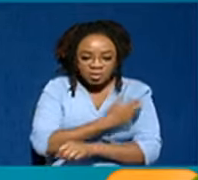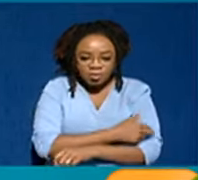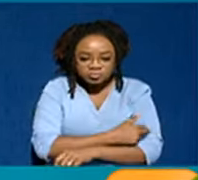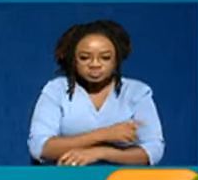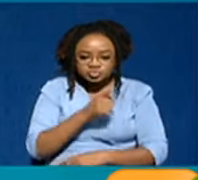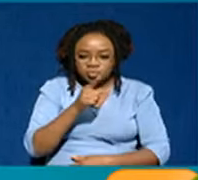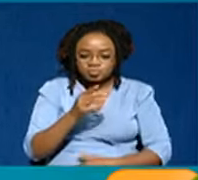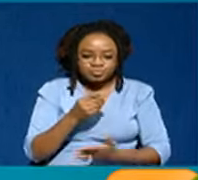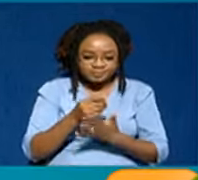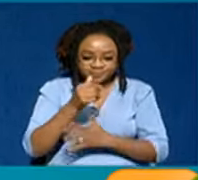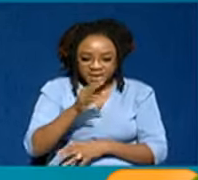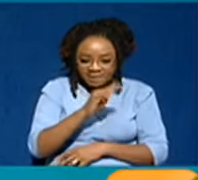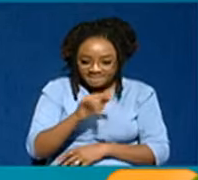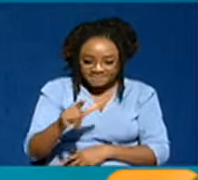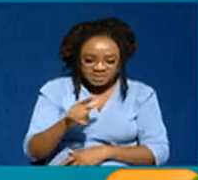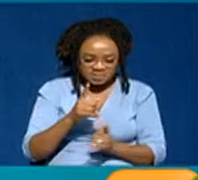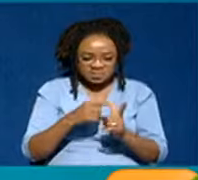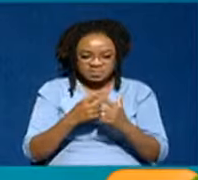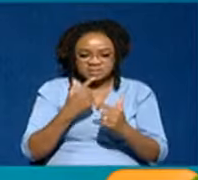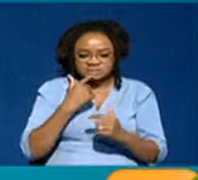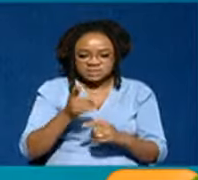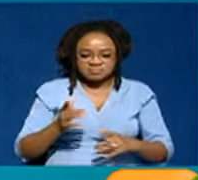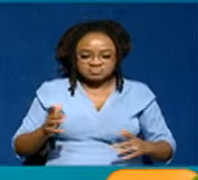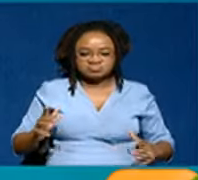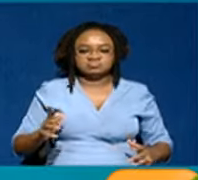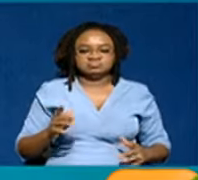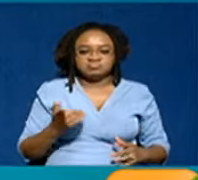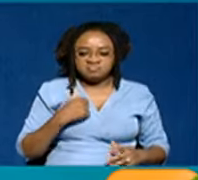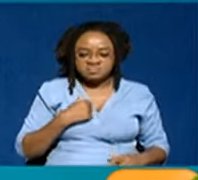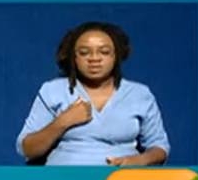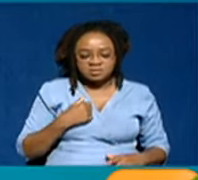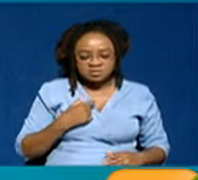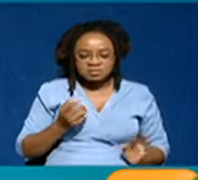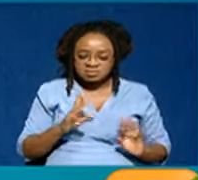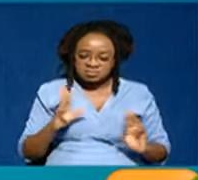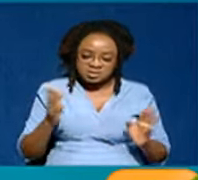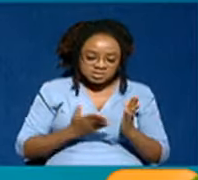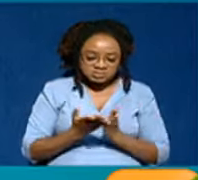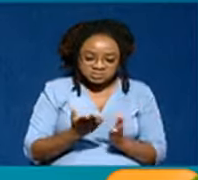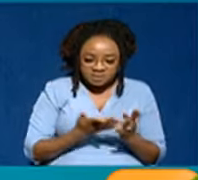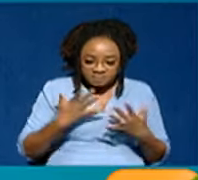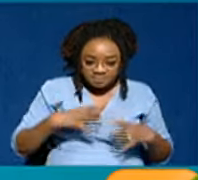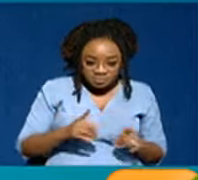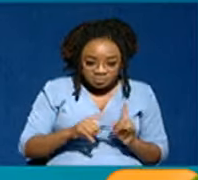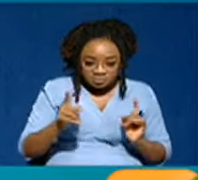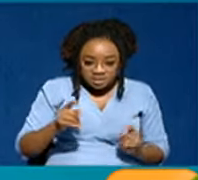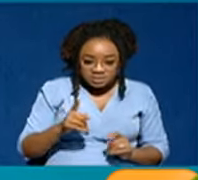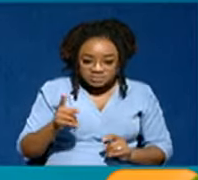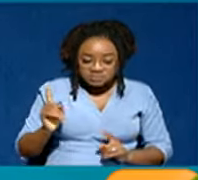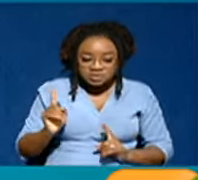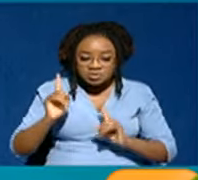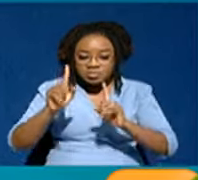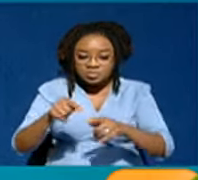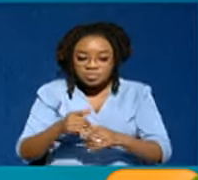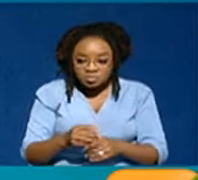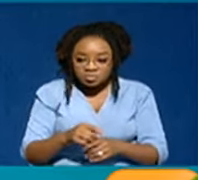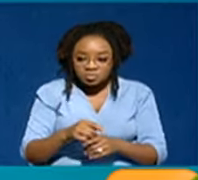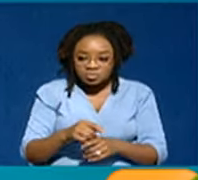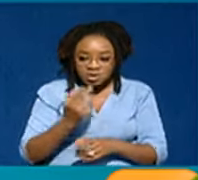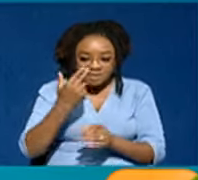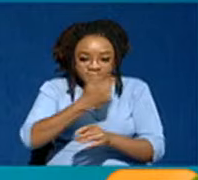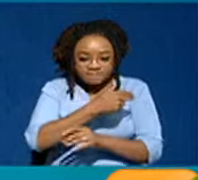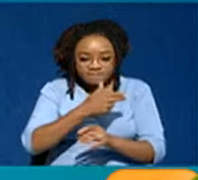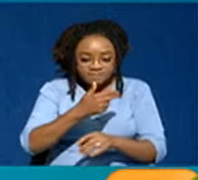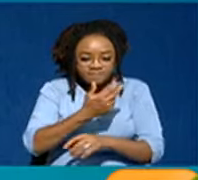your bills. Yes, you say it's a calling, but the calling that you have, if you go to a petrol station, you won't say that, no, I have been called to be a doctor, I'm licensed,